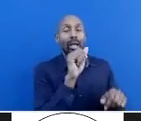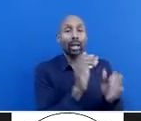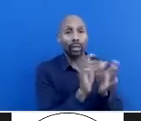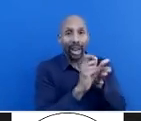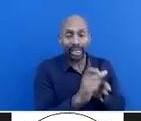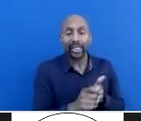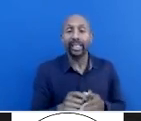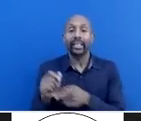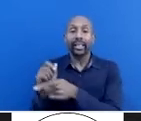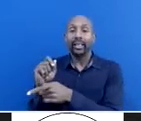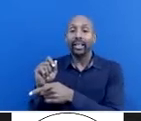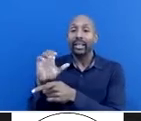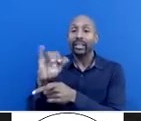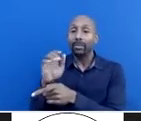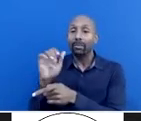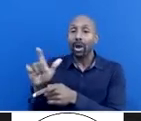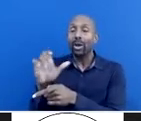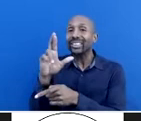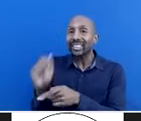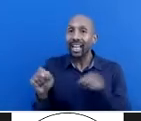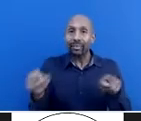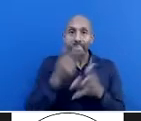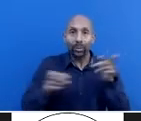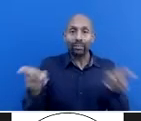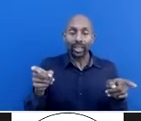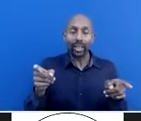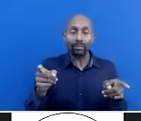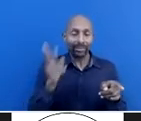different people into a single people.